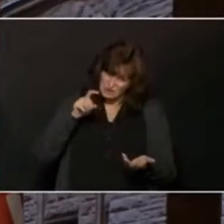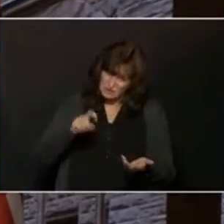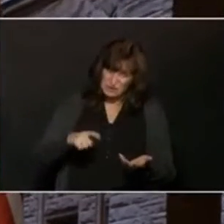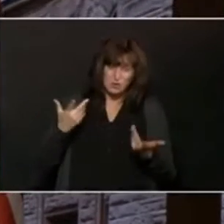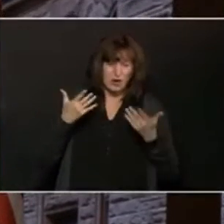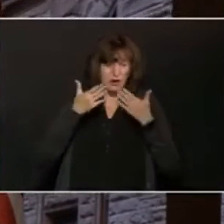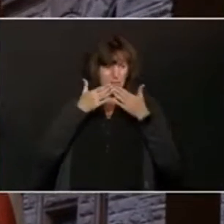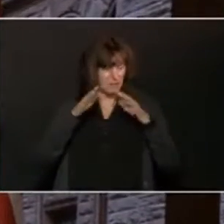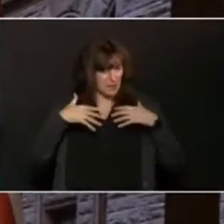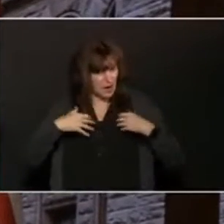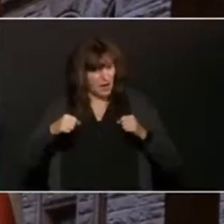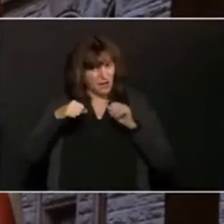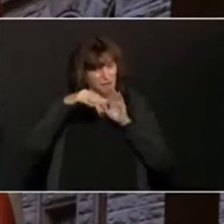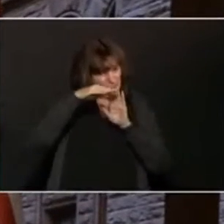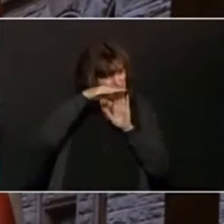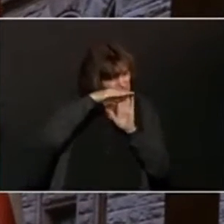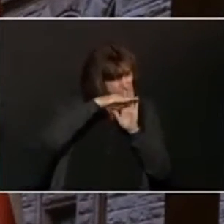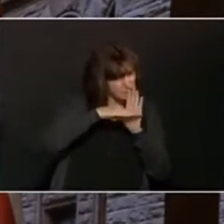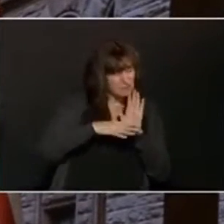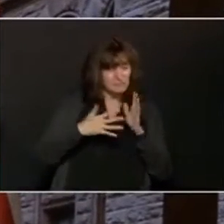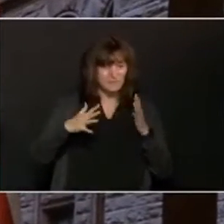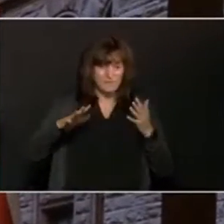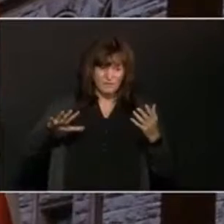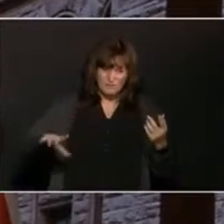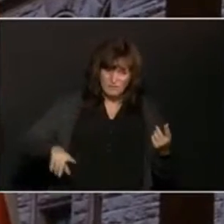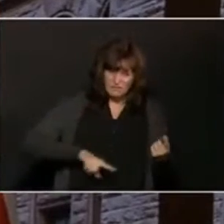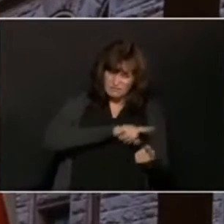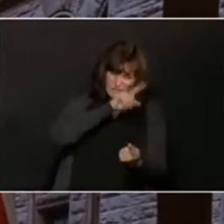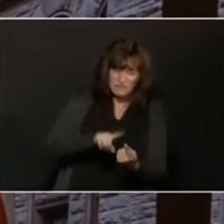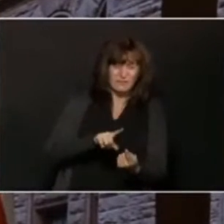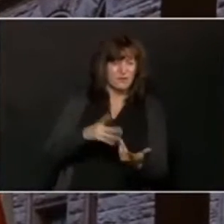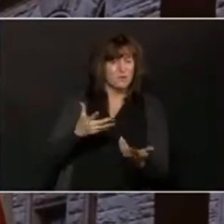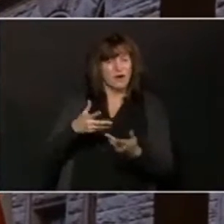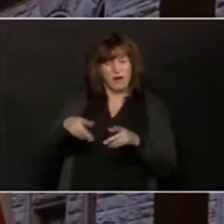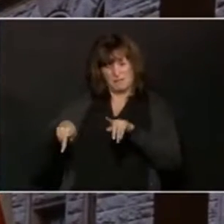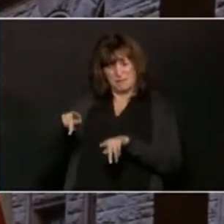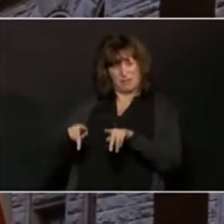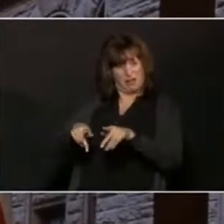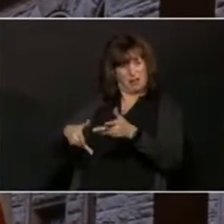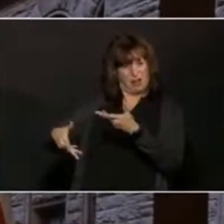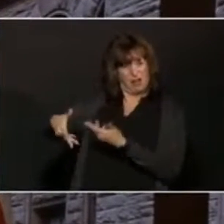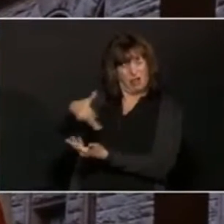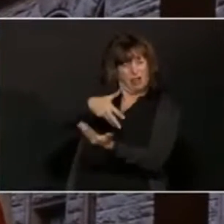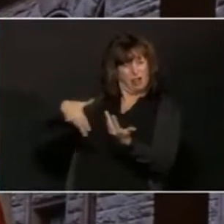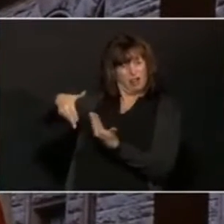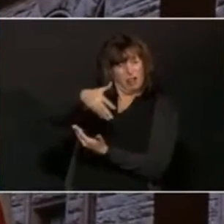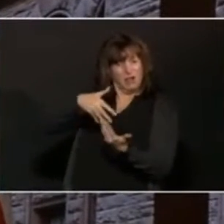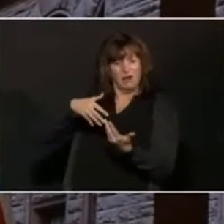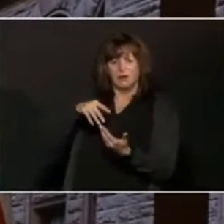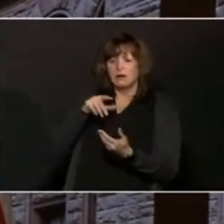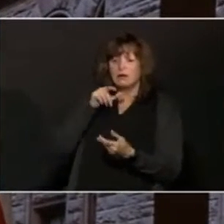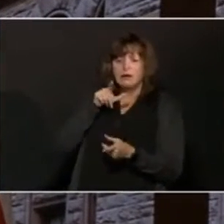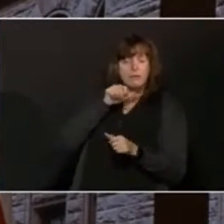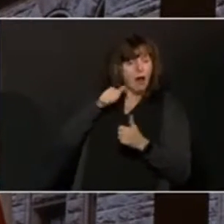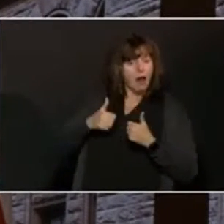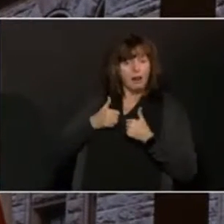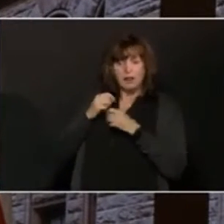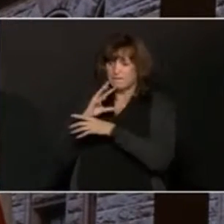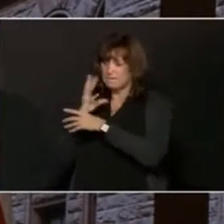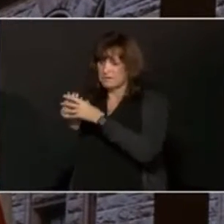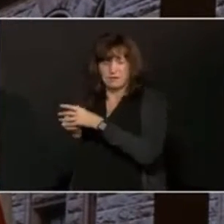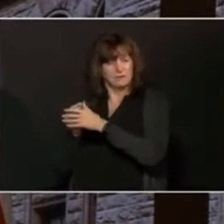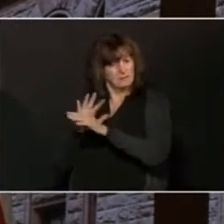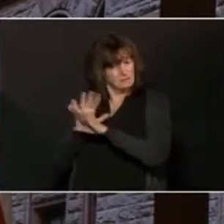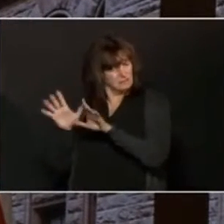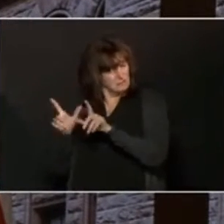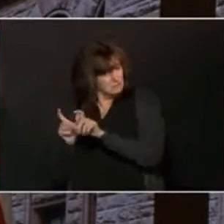reduce people interacting with other people that don't live in their household. And those specifics of